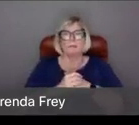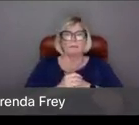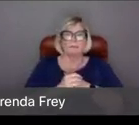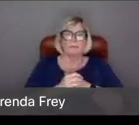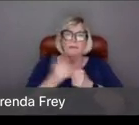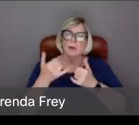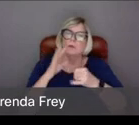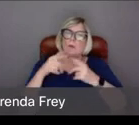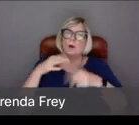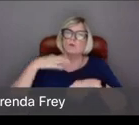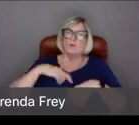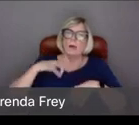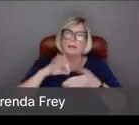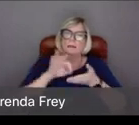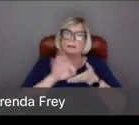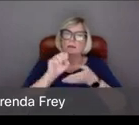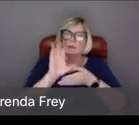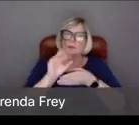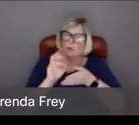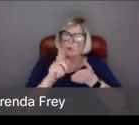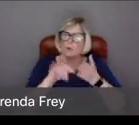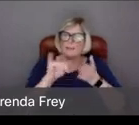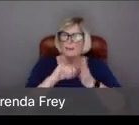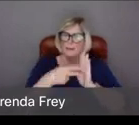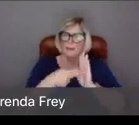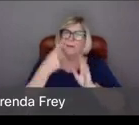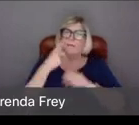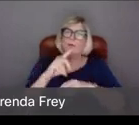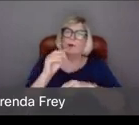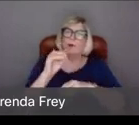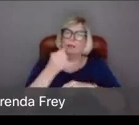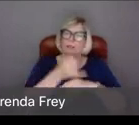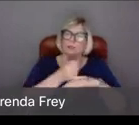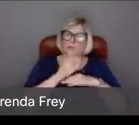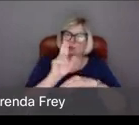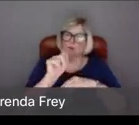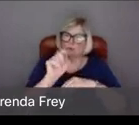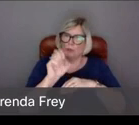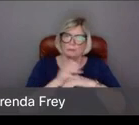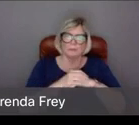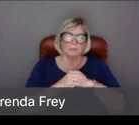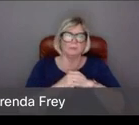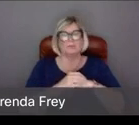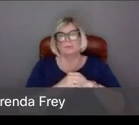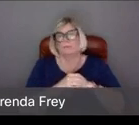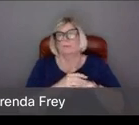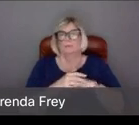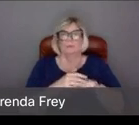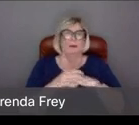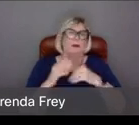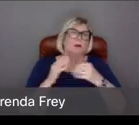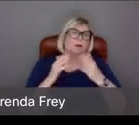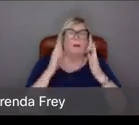the credit score and what that means for rates. Now, in a perfect world, we would all just cash